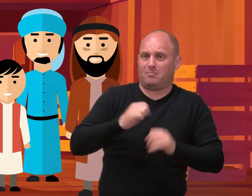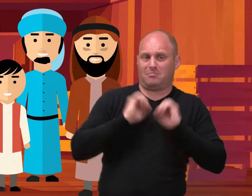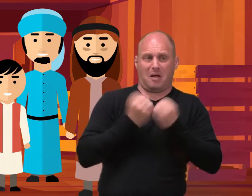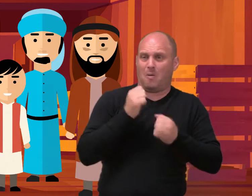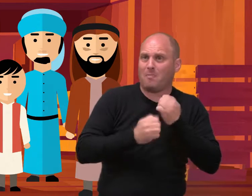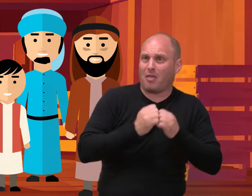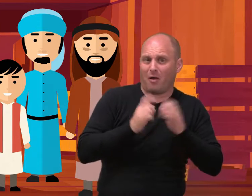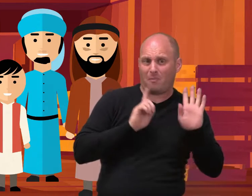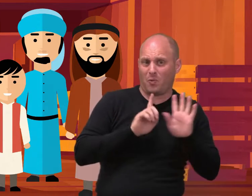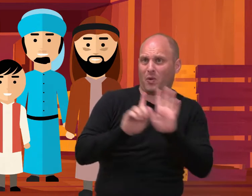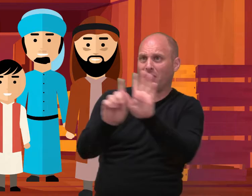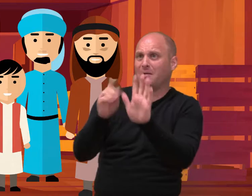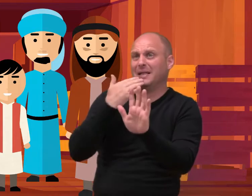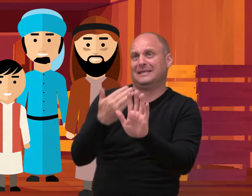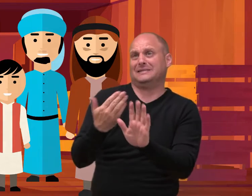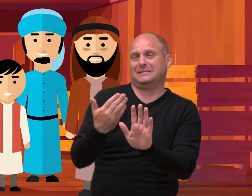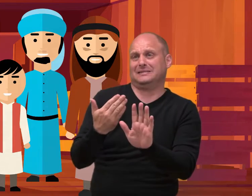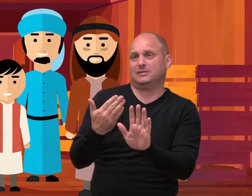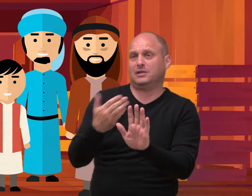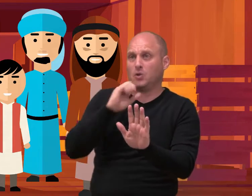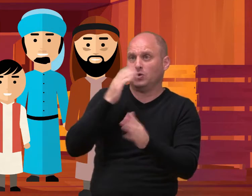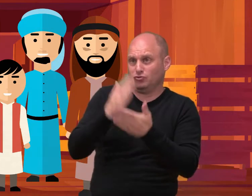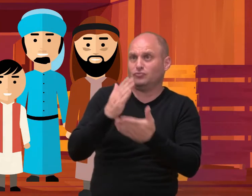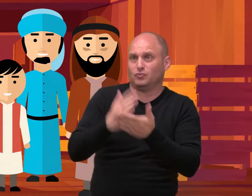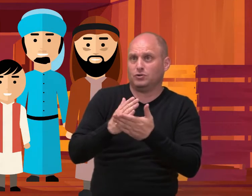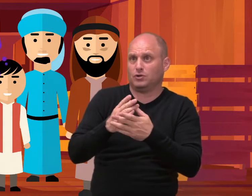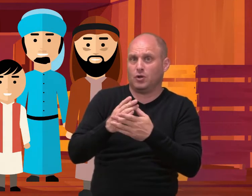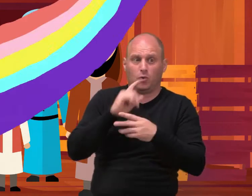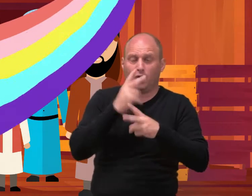us, and we shall get our measure, and truly we will guard him."